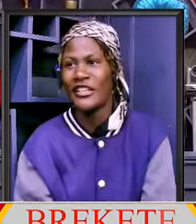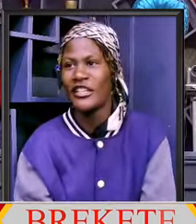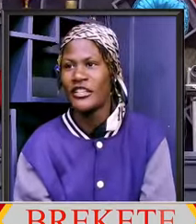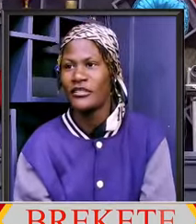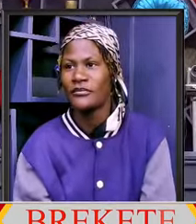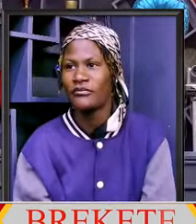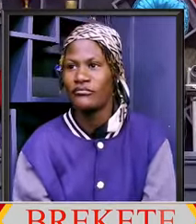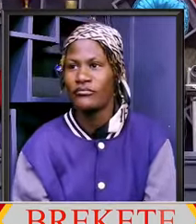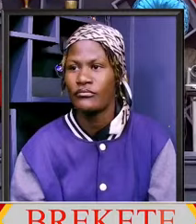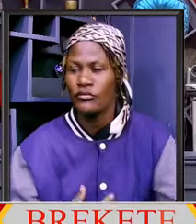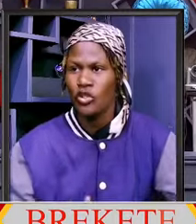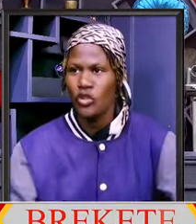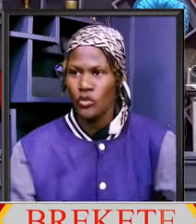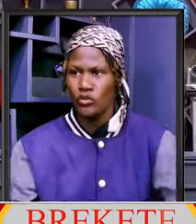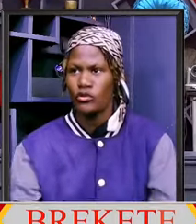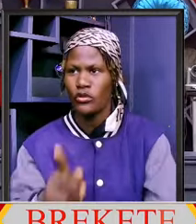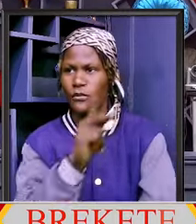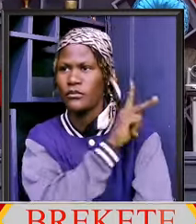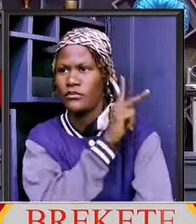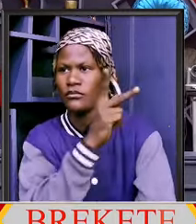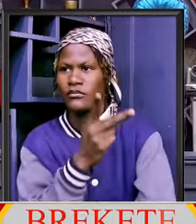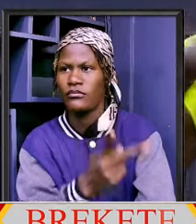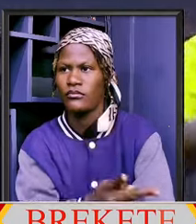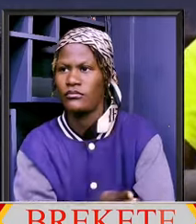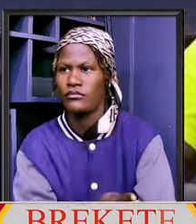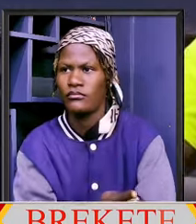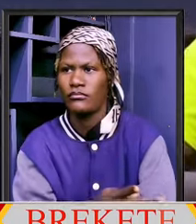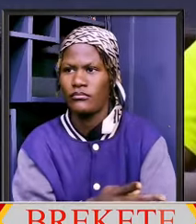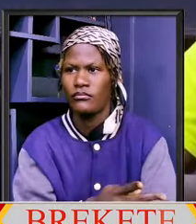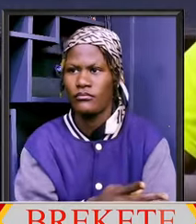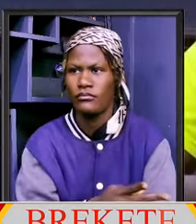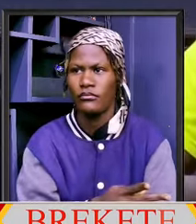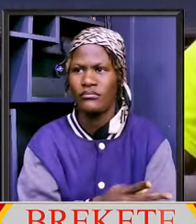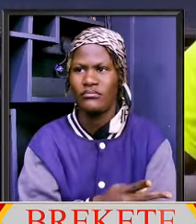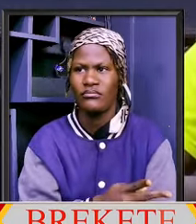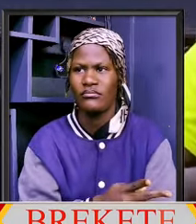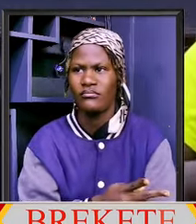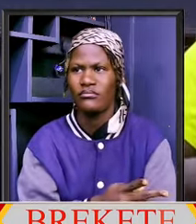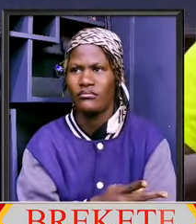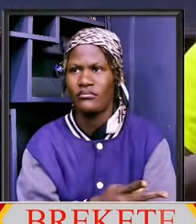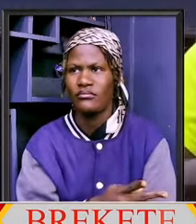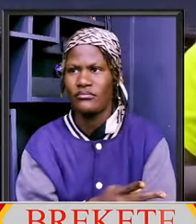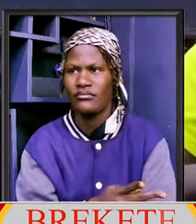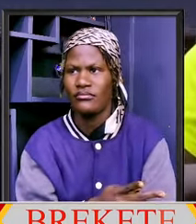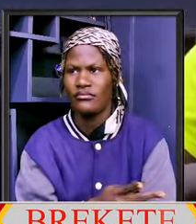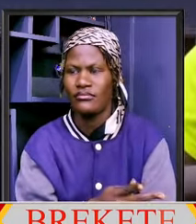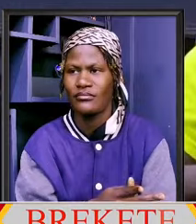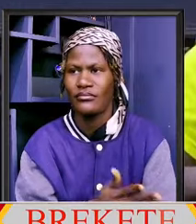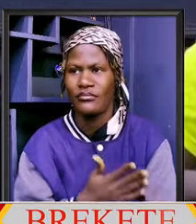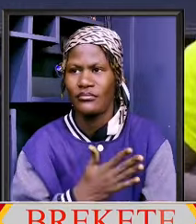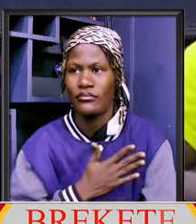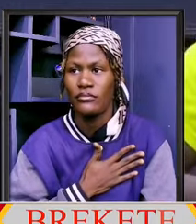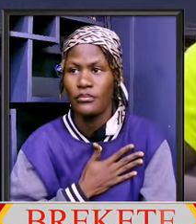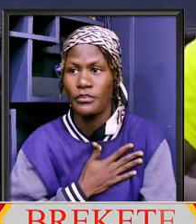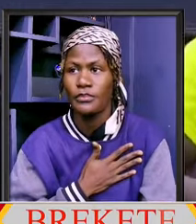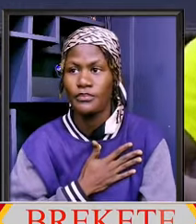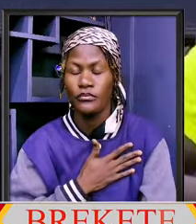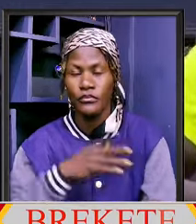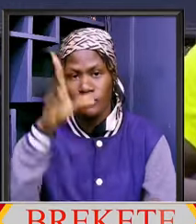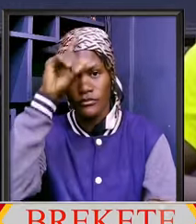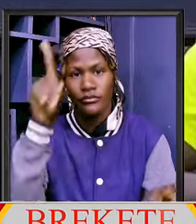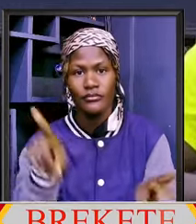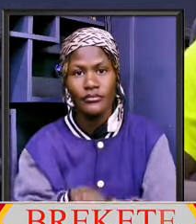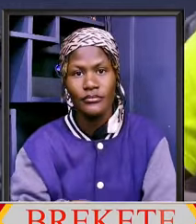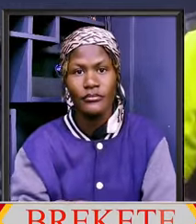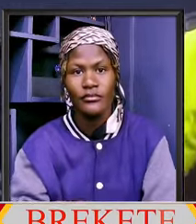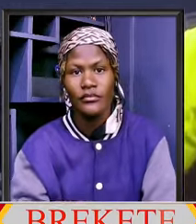pregnancy song. They died. The song died for my stomach. My doctor is Dr. Tianzu. He's at